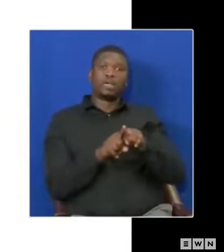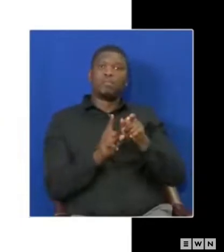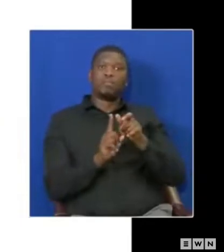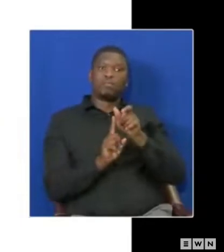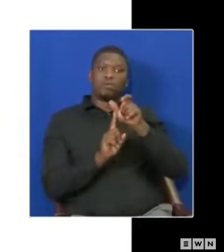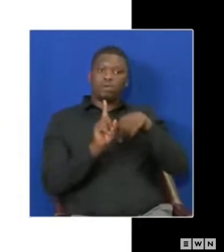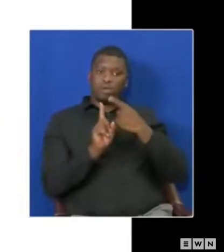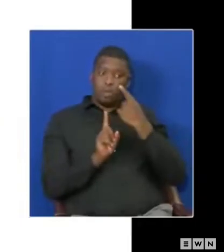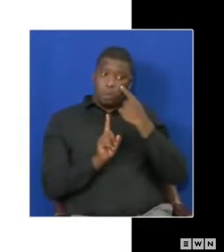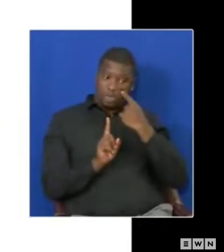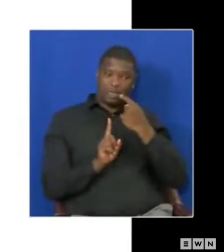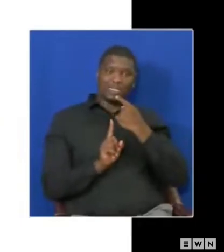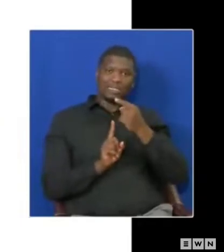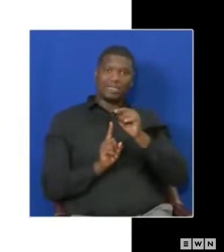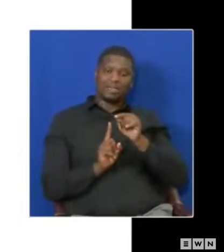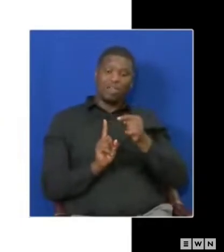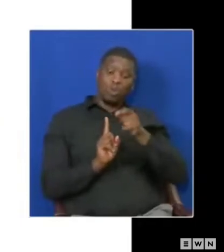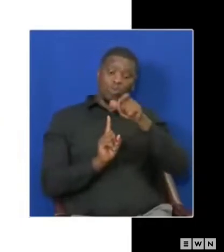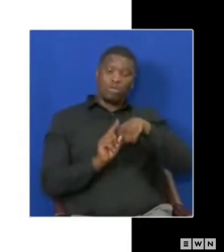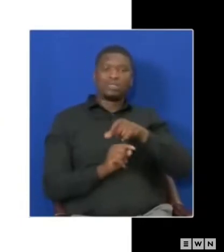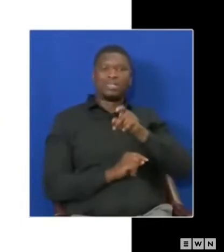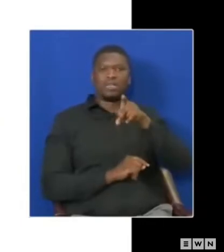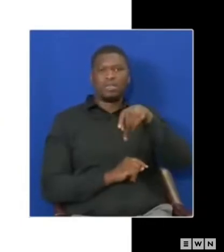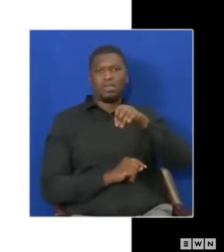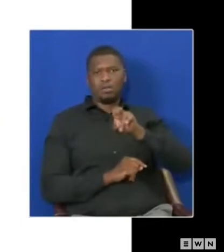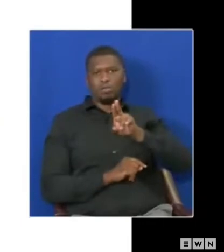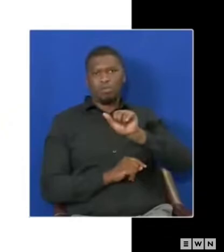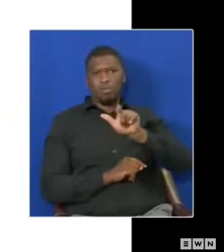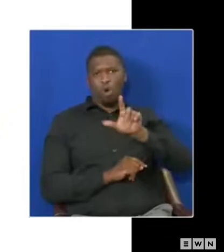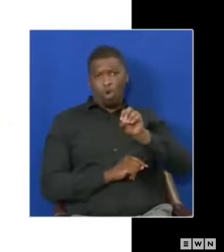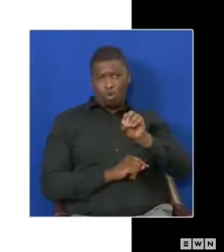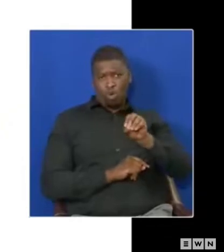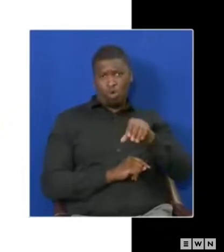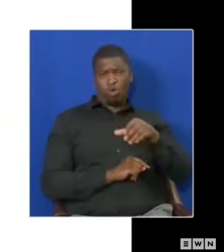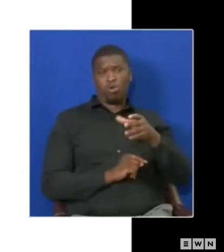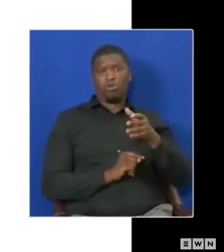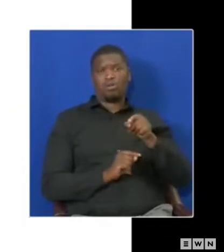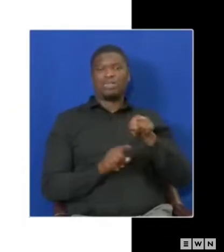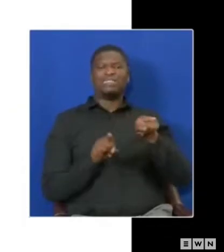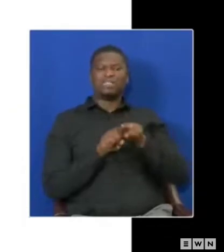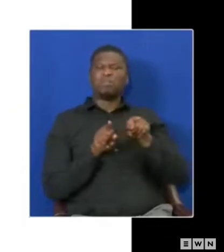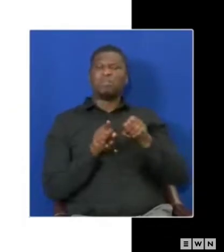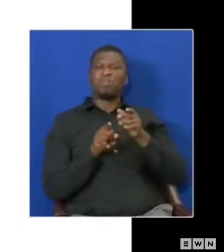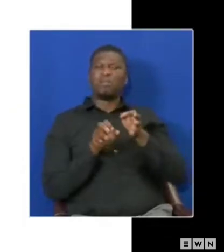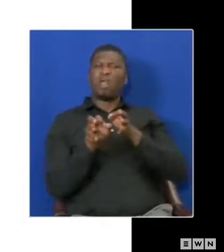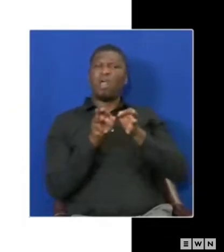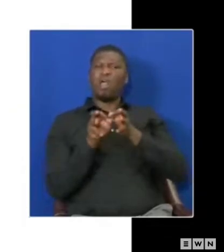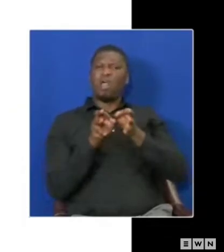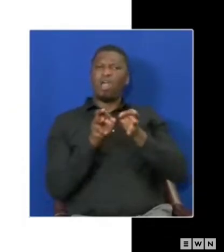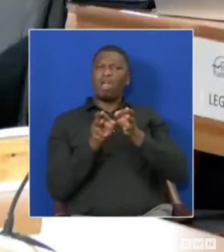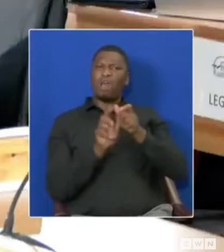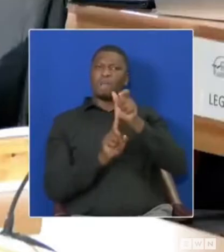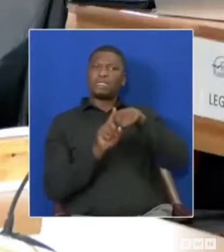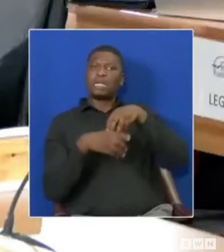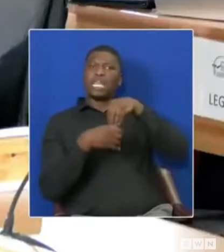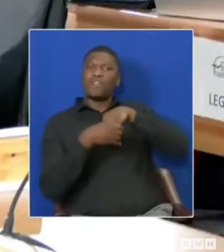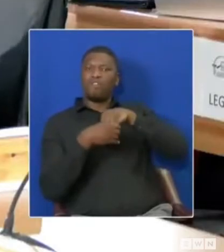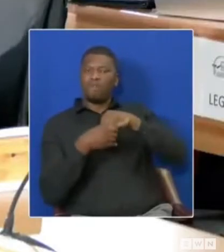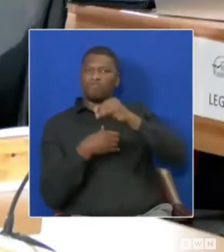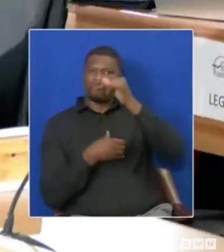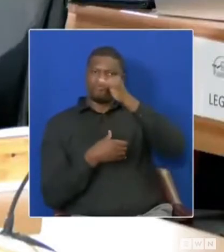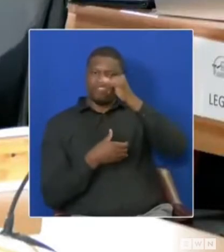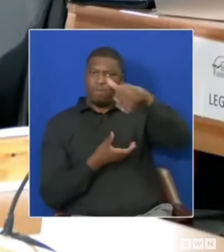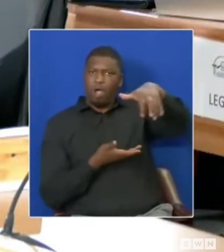complaining about the appointment of a person in crime intelligence by General